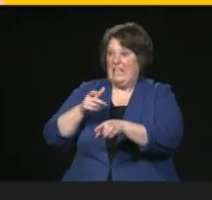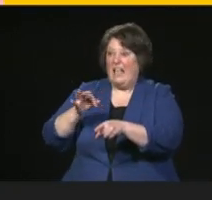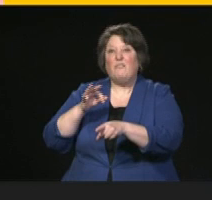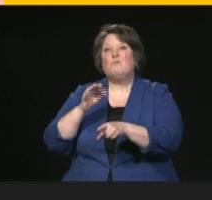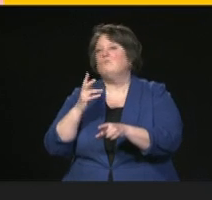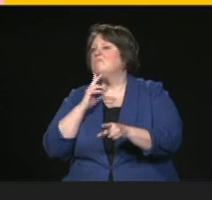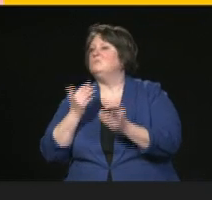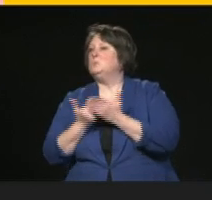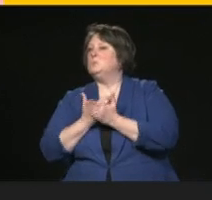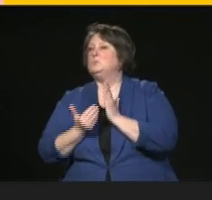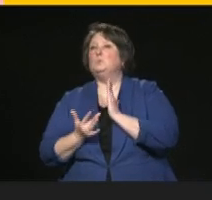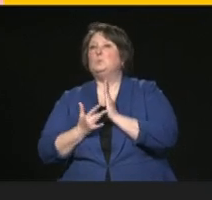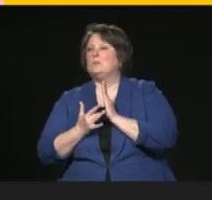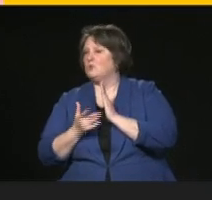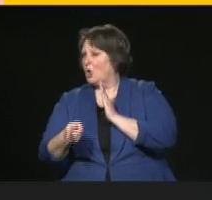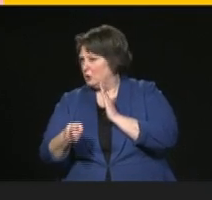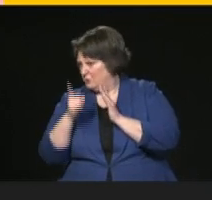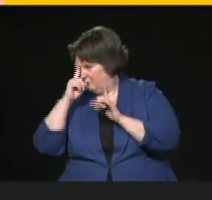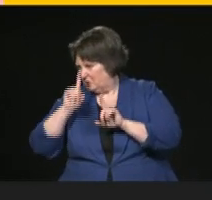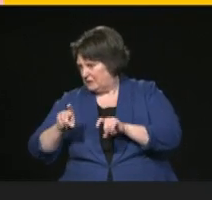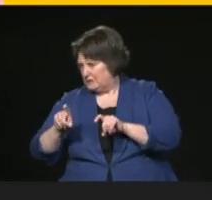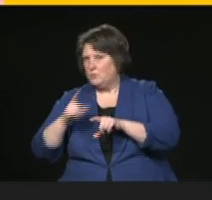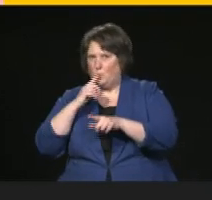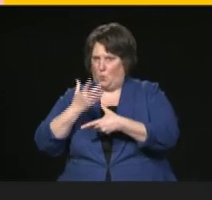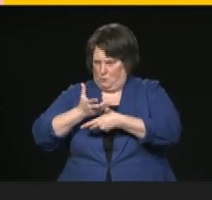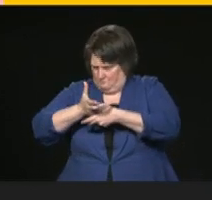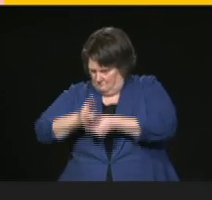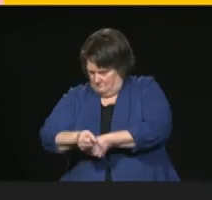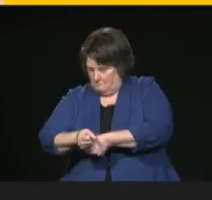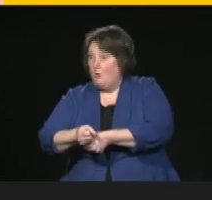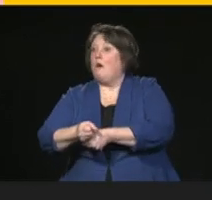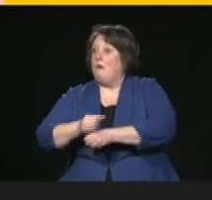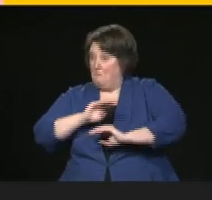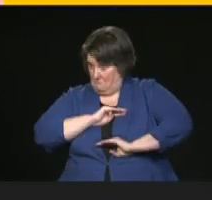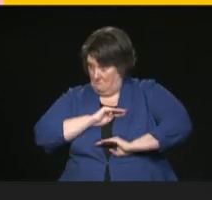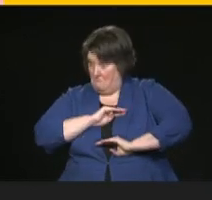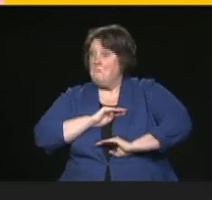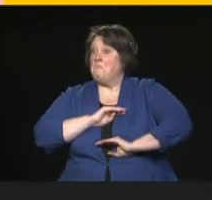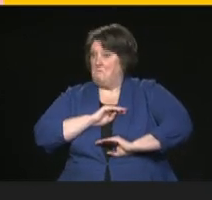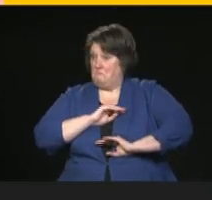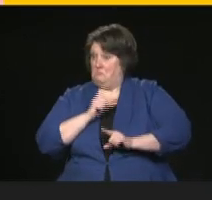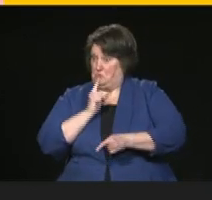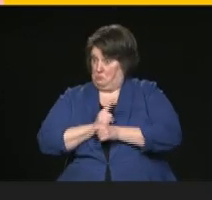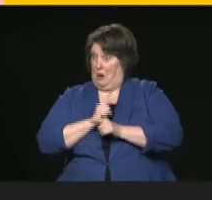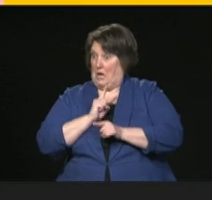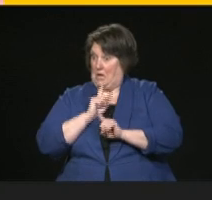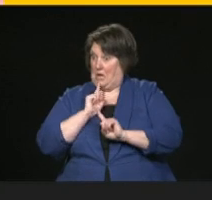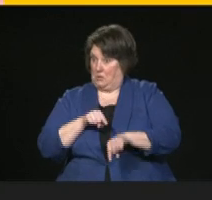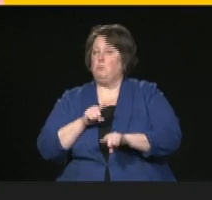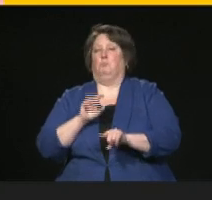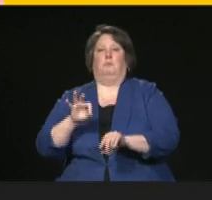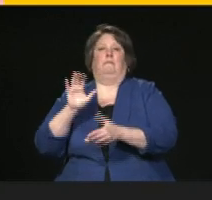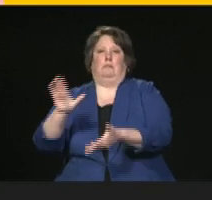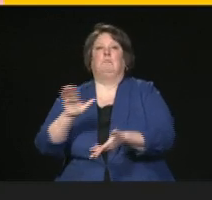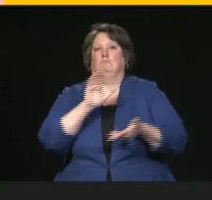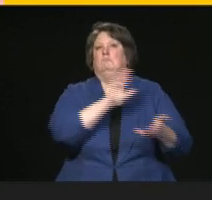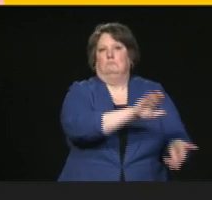it is reliable. And we're also continuing to work on another aspect.